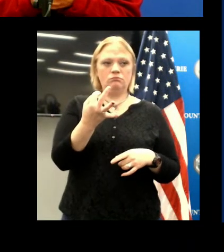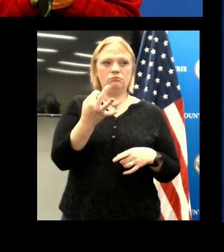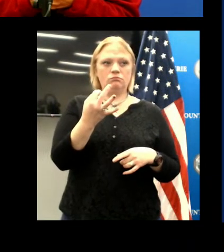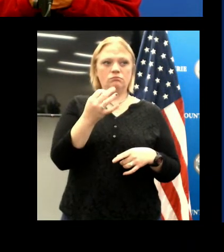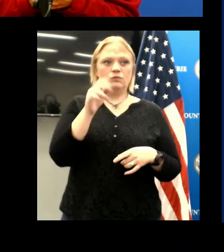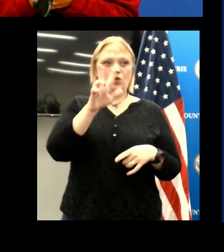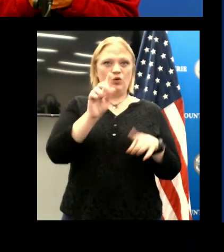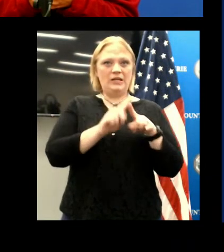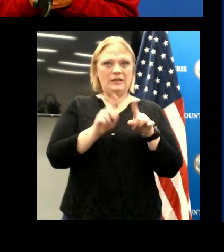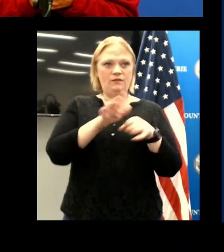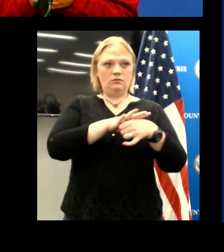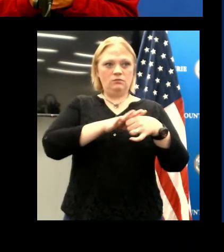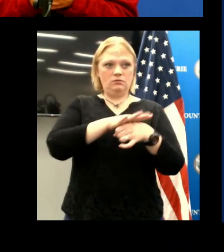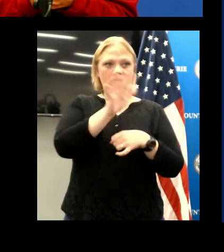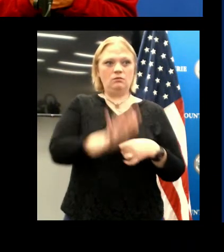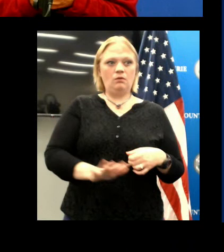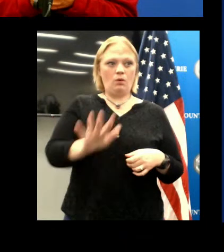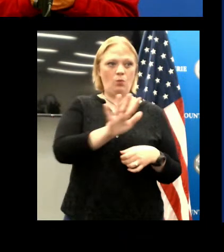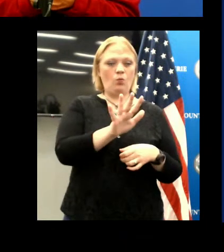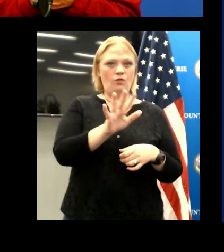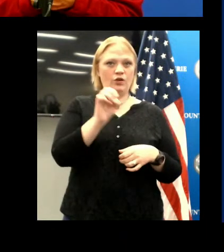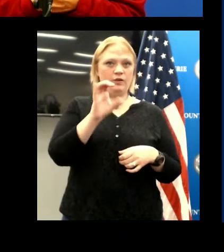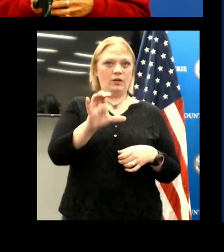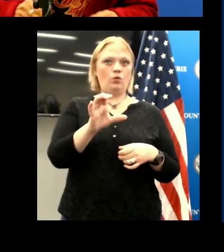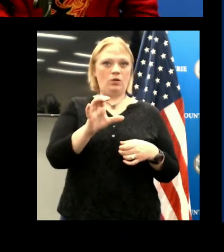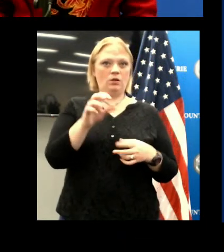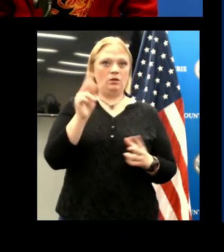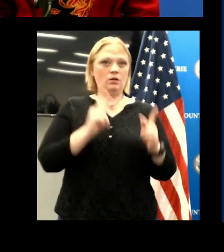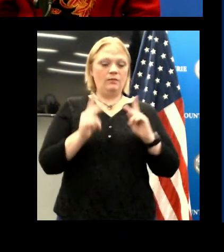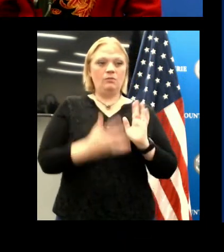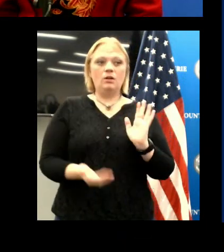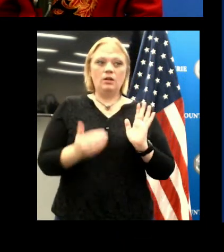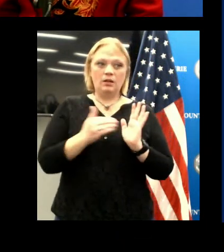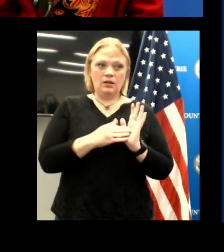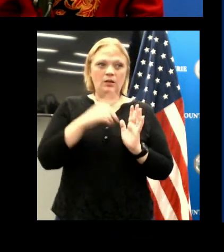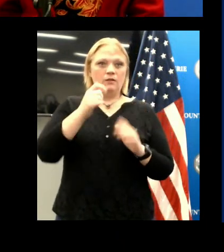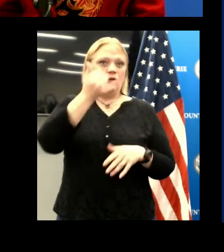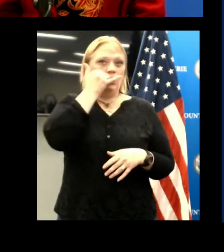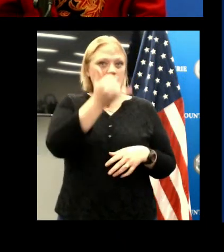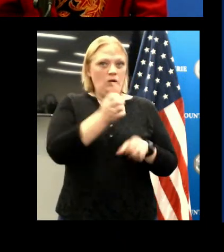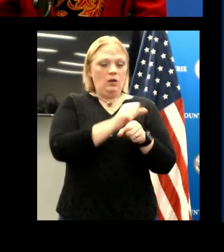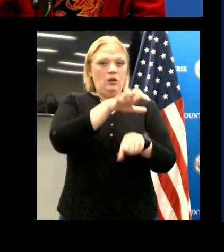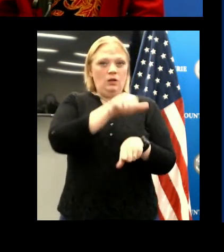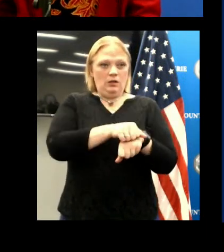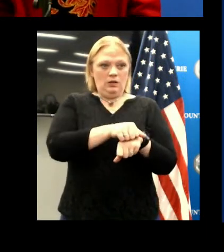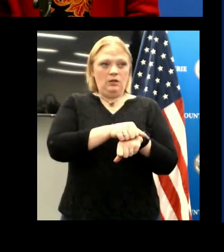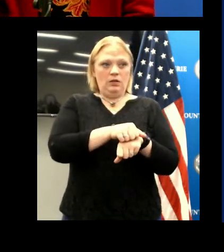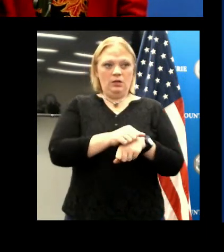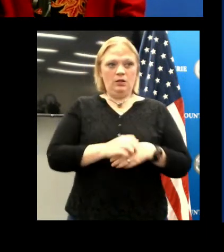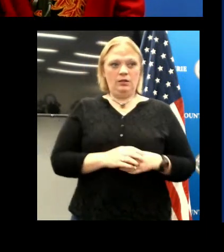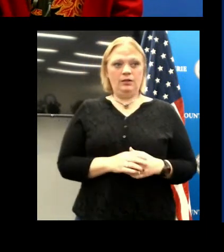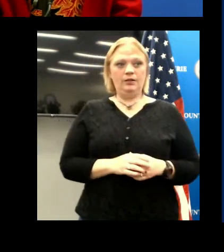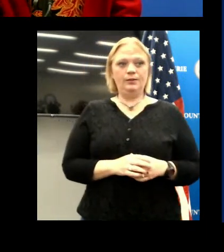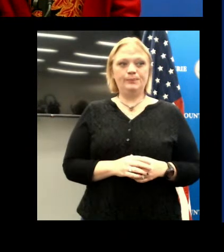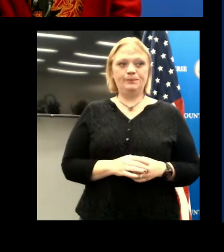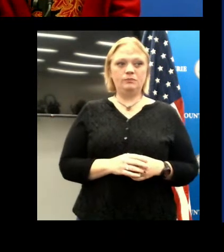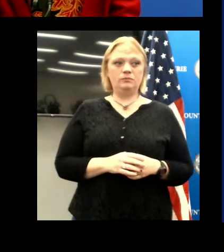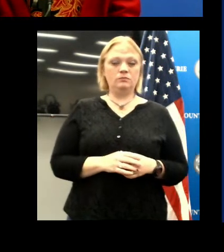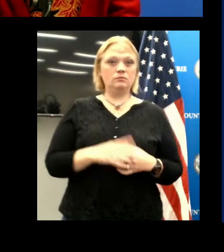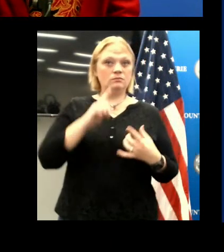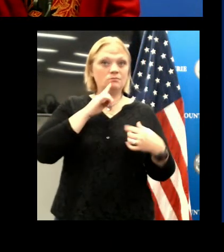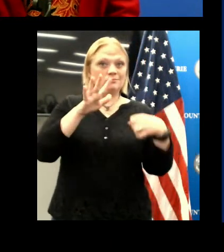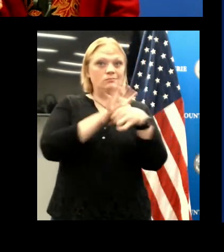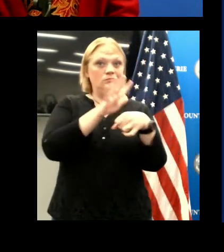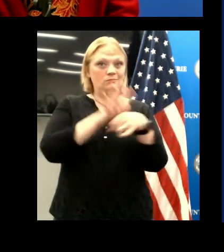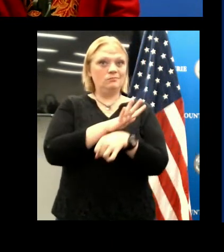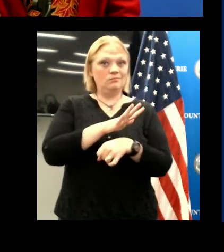3 locations throughout Erie County, and people again have to call up for an appointment. We are getting full. These